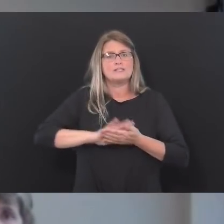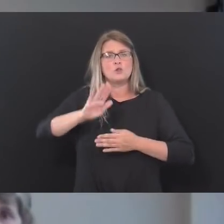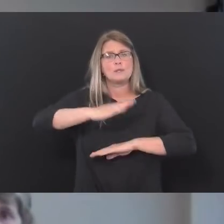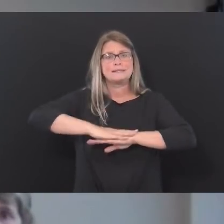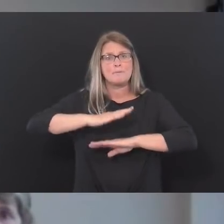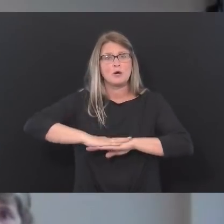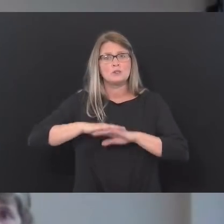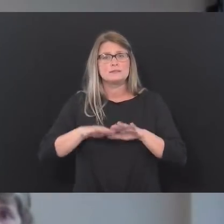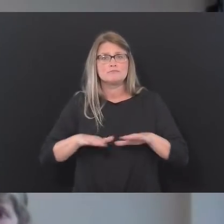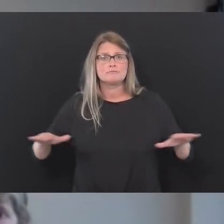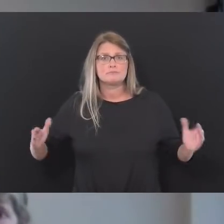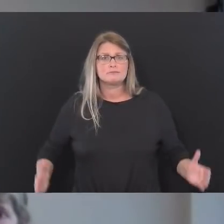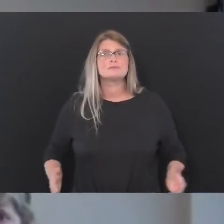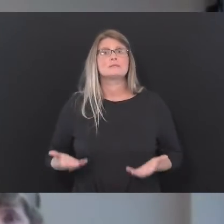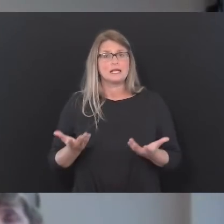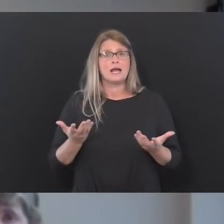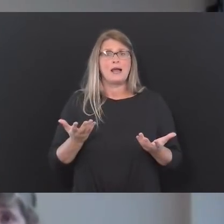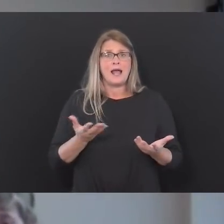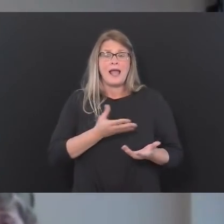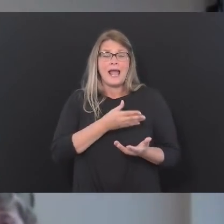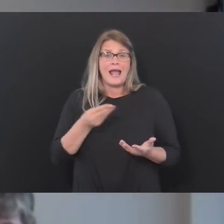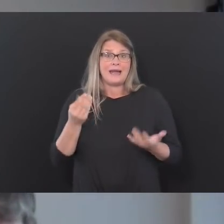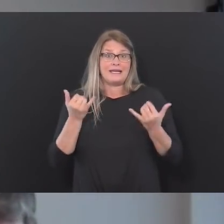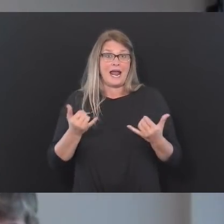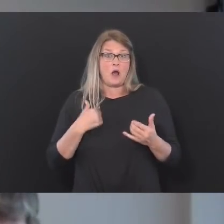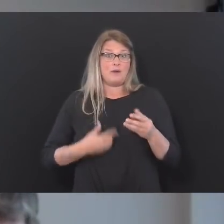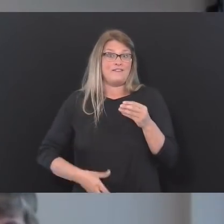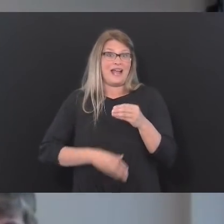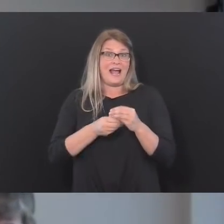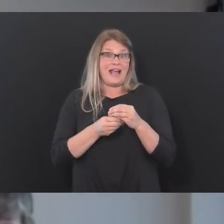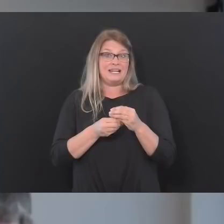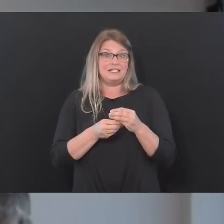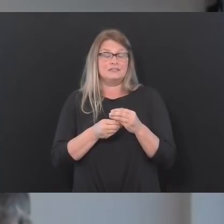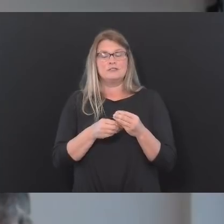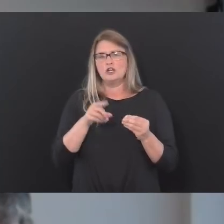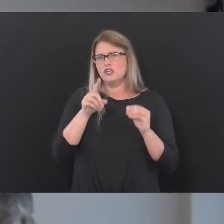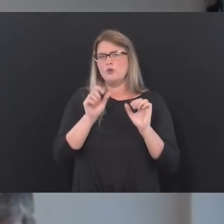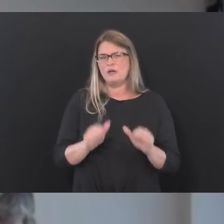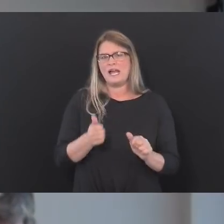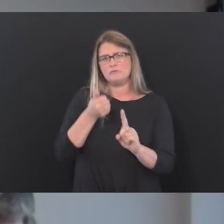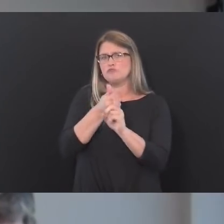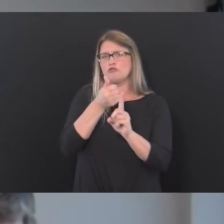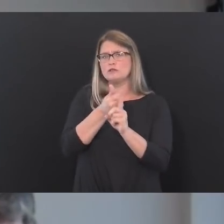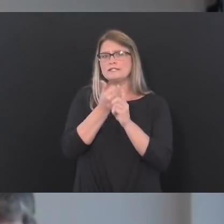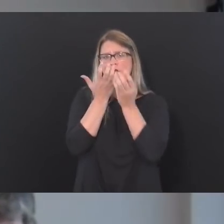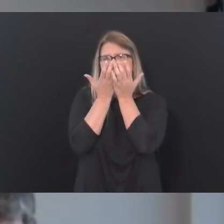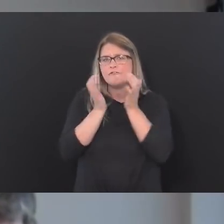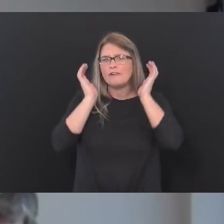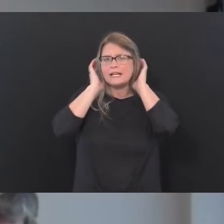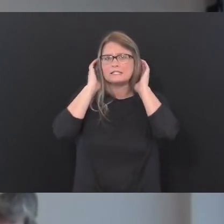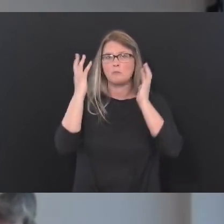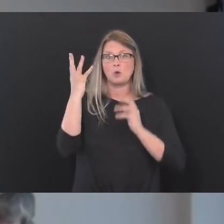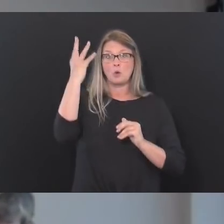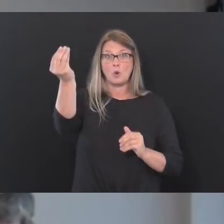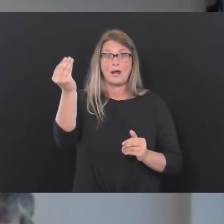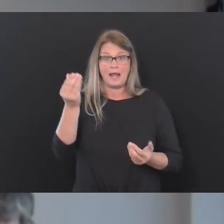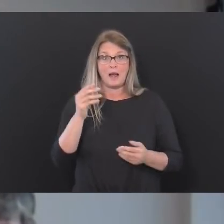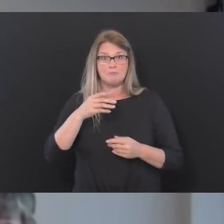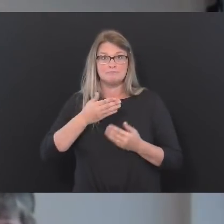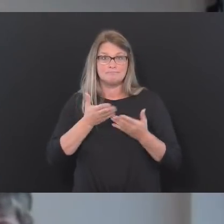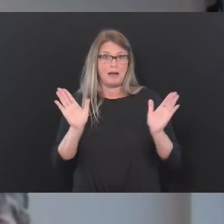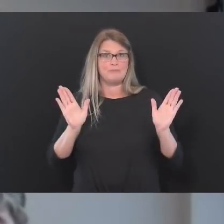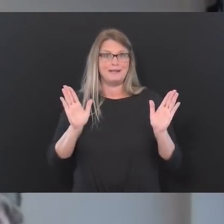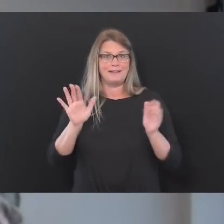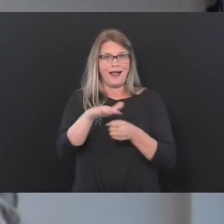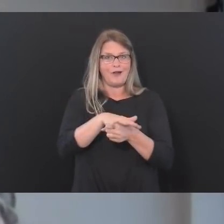and then now we've added the use of cloth face coverings in many settings. So I think that is just